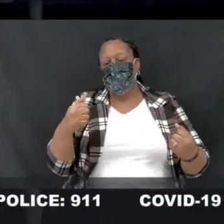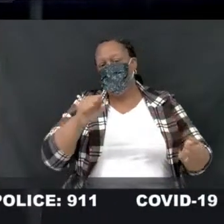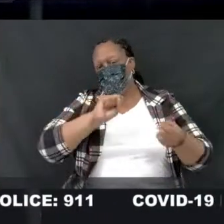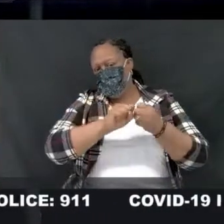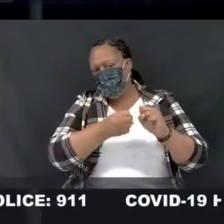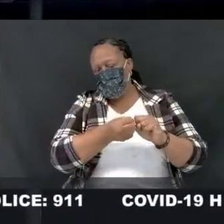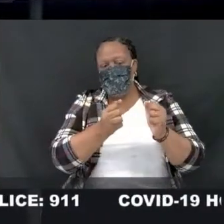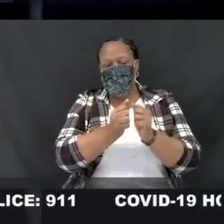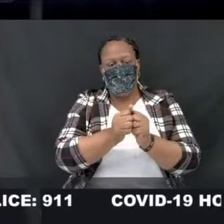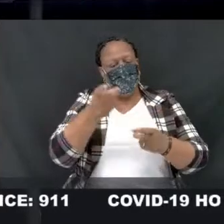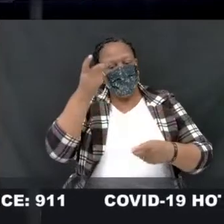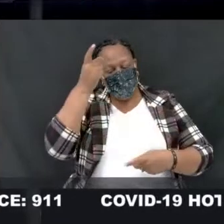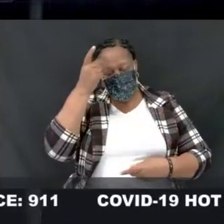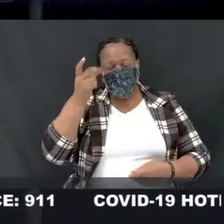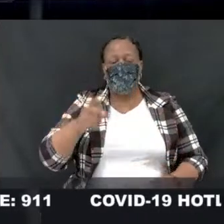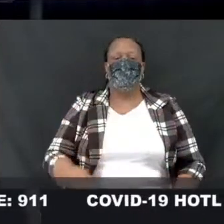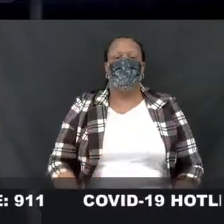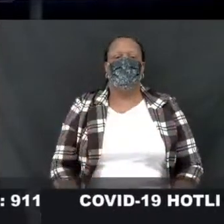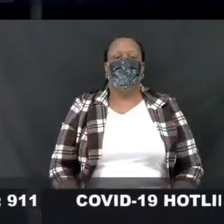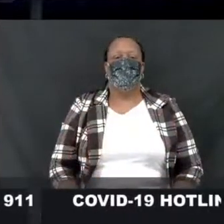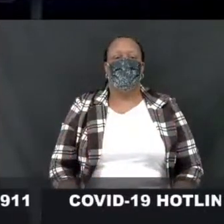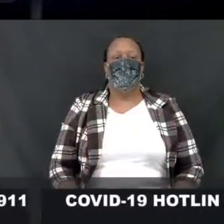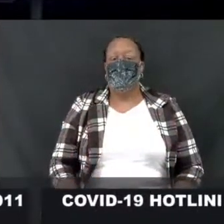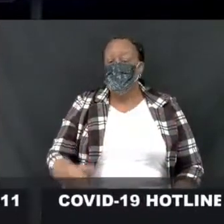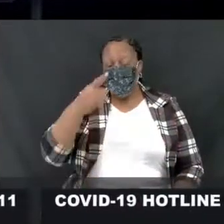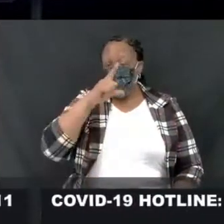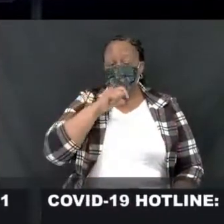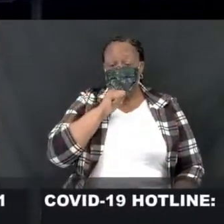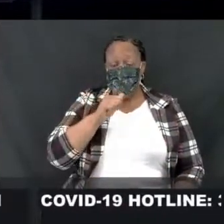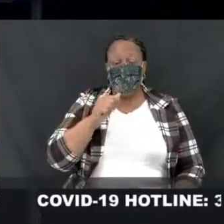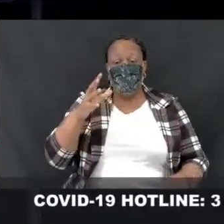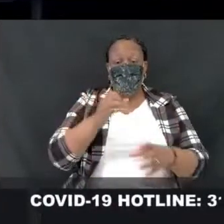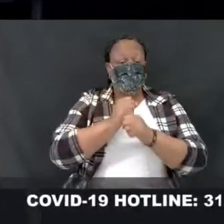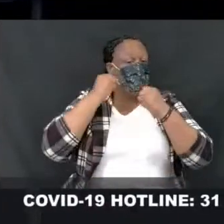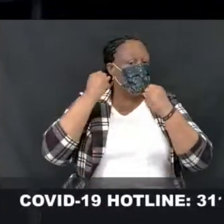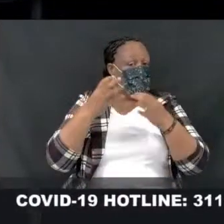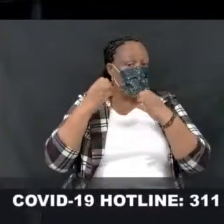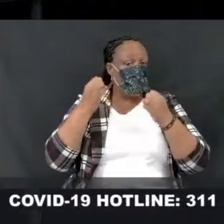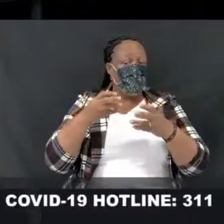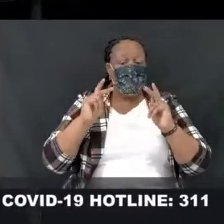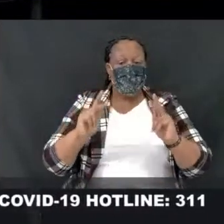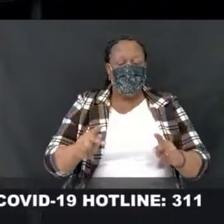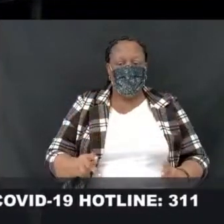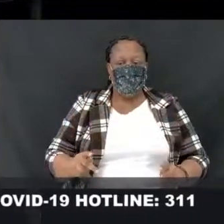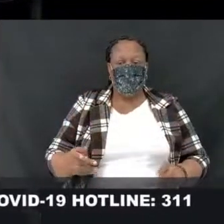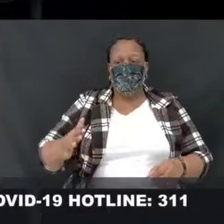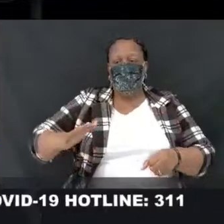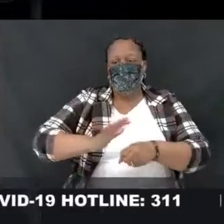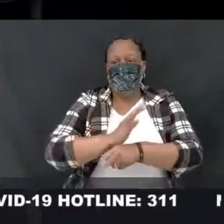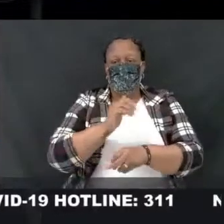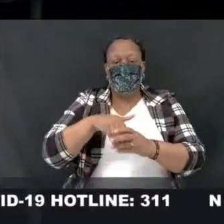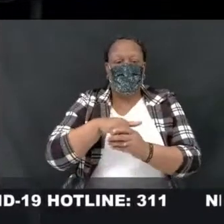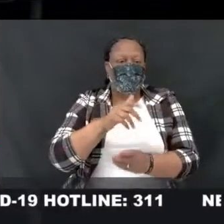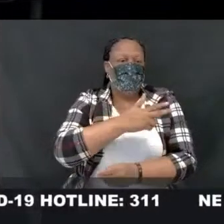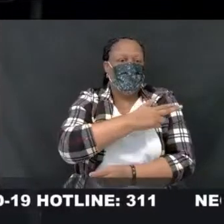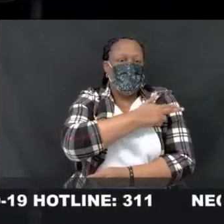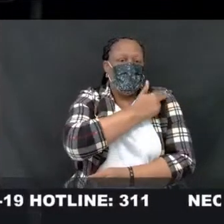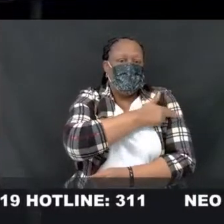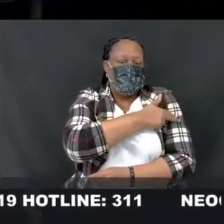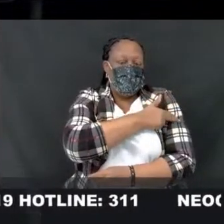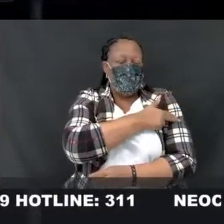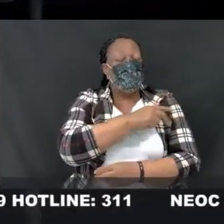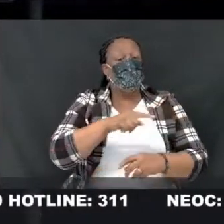were able to prevent the overwhelming of our healthcare system, as we saw happen in nations with greater resources than